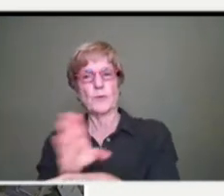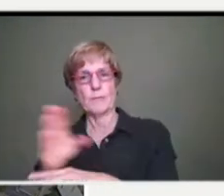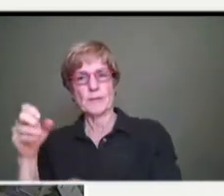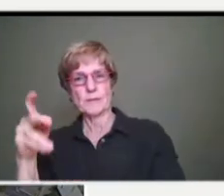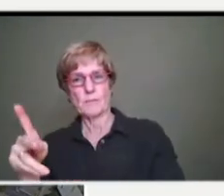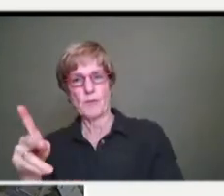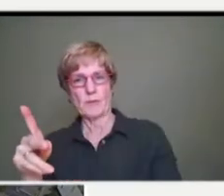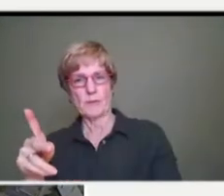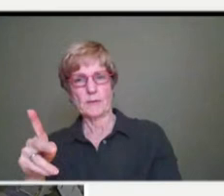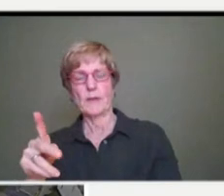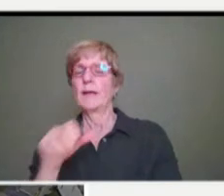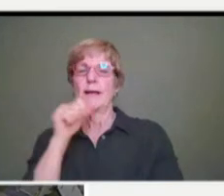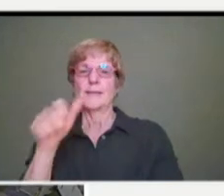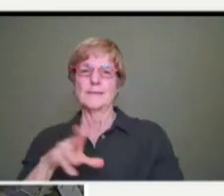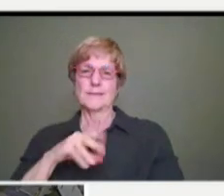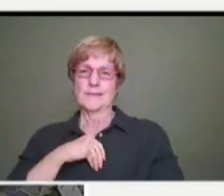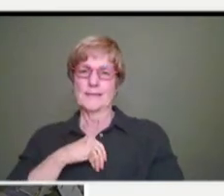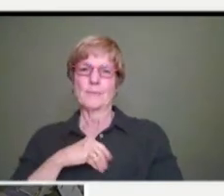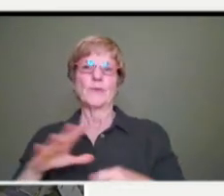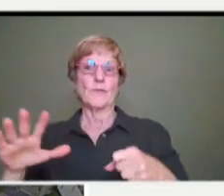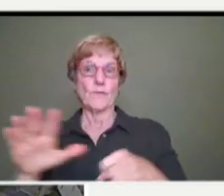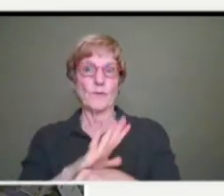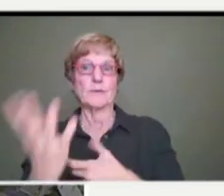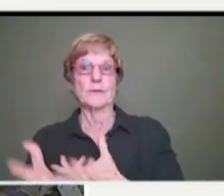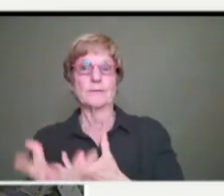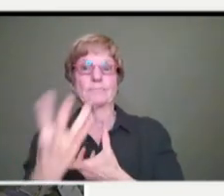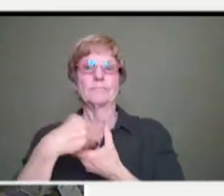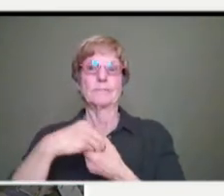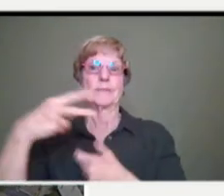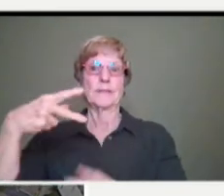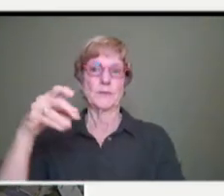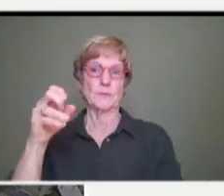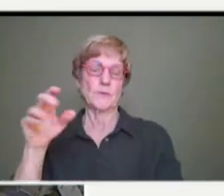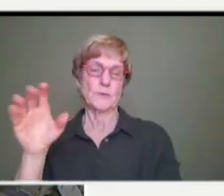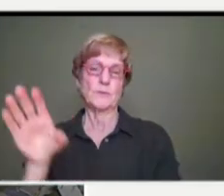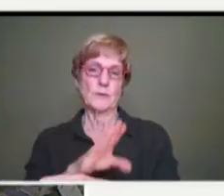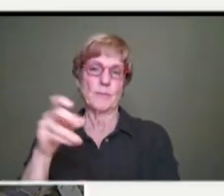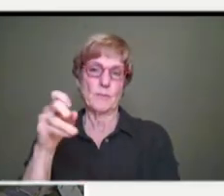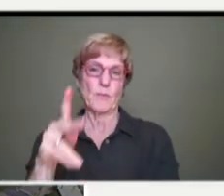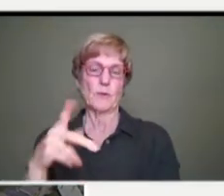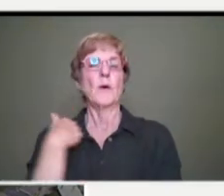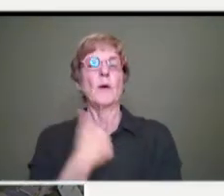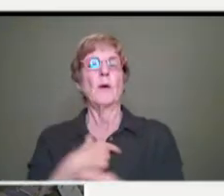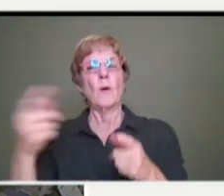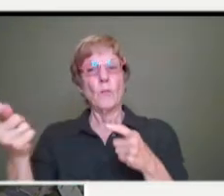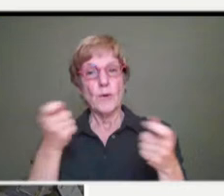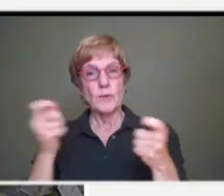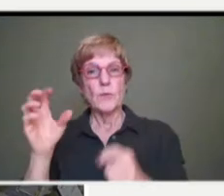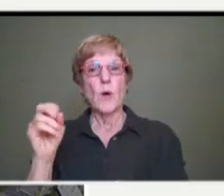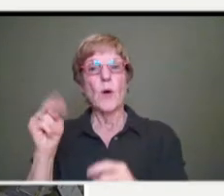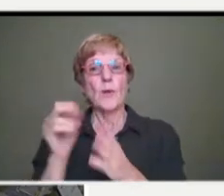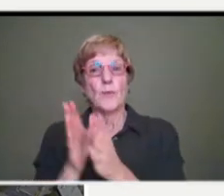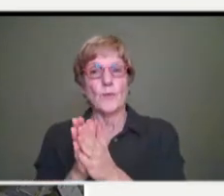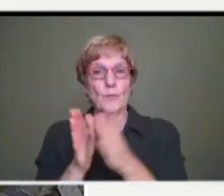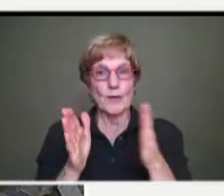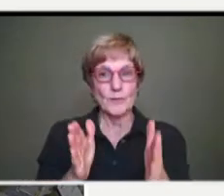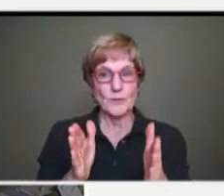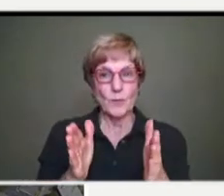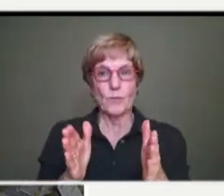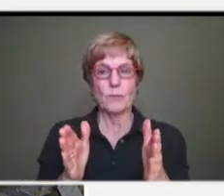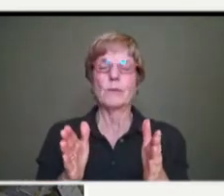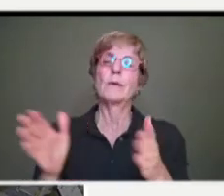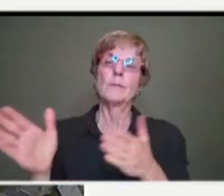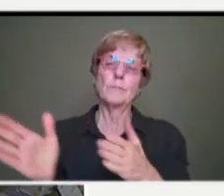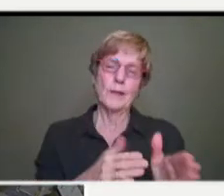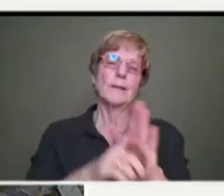it hasn't been accepted fully into the business park itself we control the site and own the site next door we're planning another development